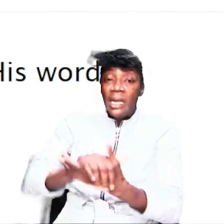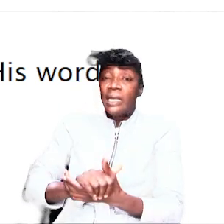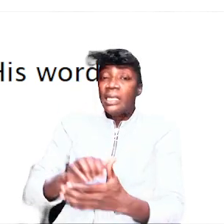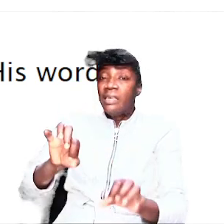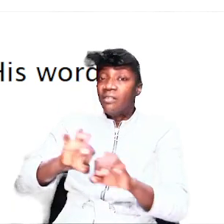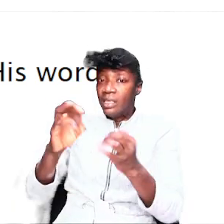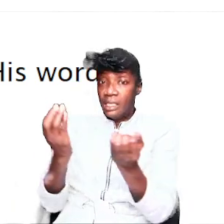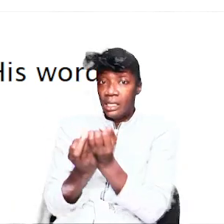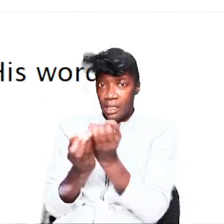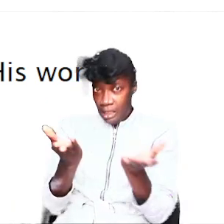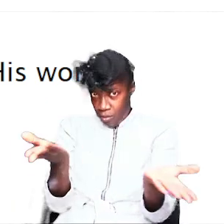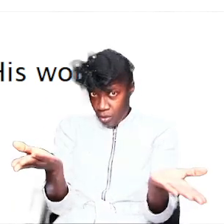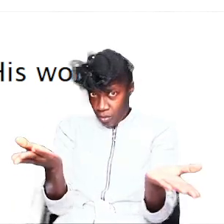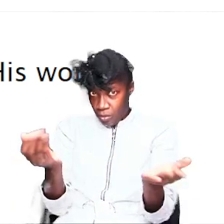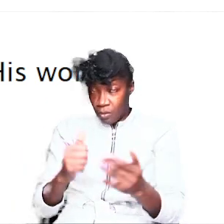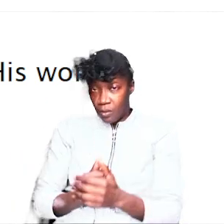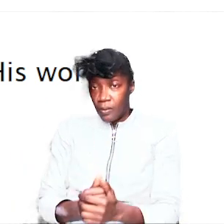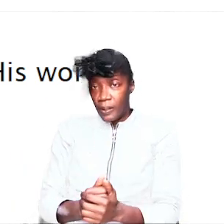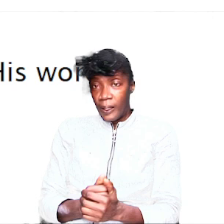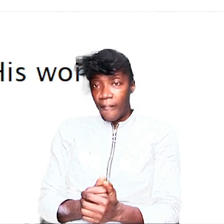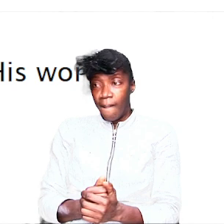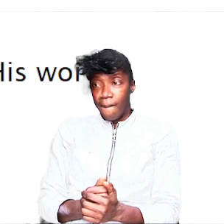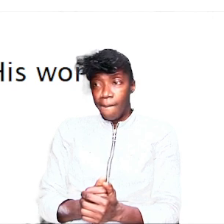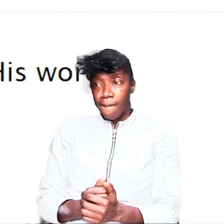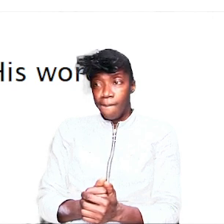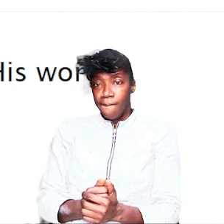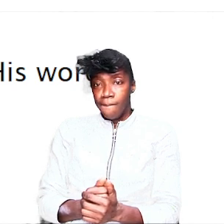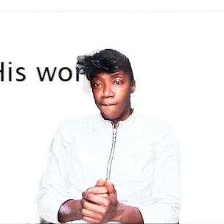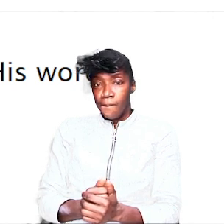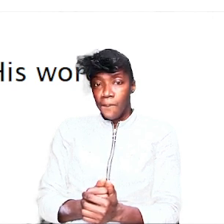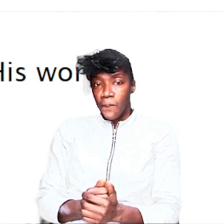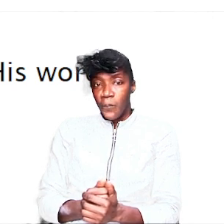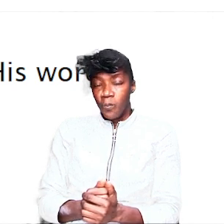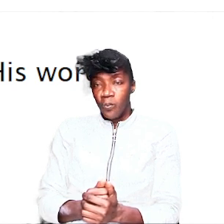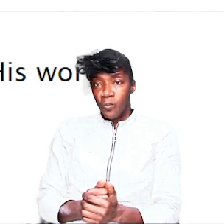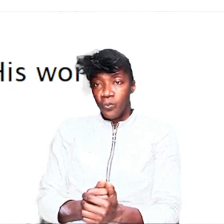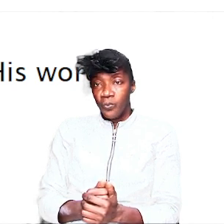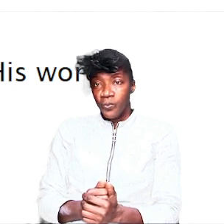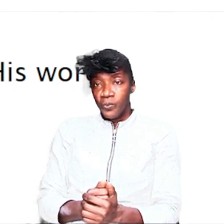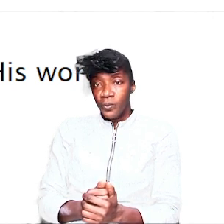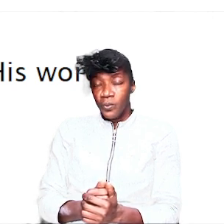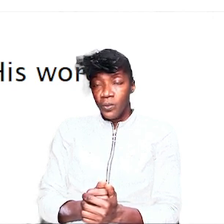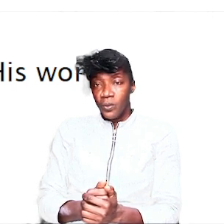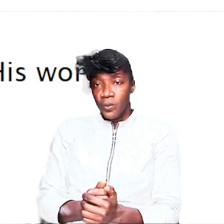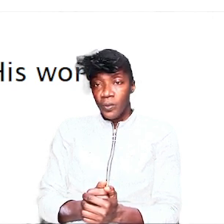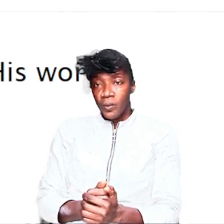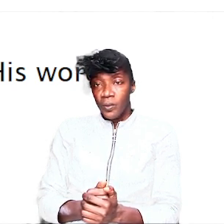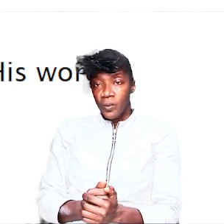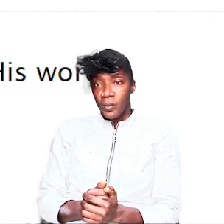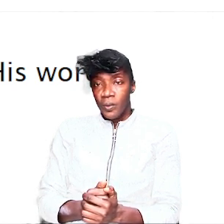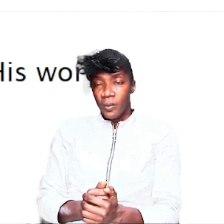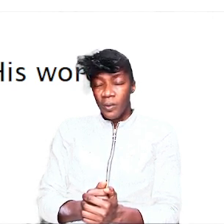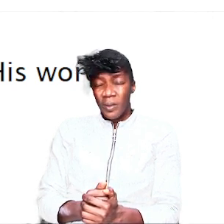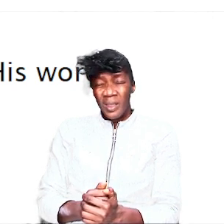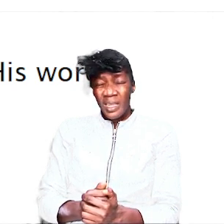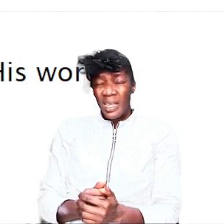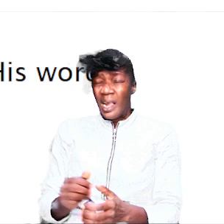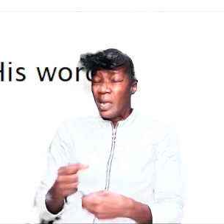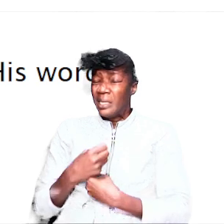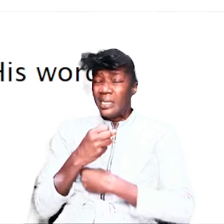At the heart of which are our presuppositions. And it takes